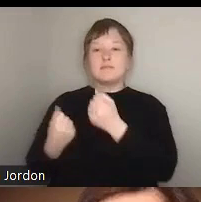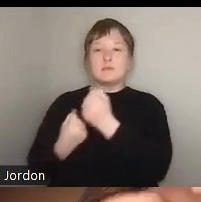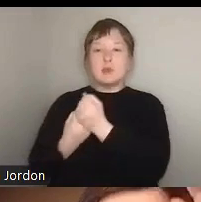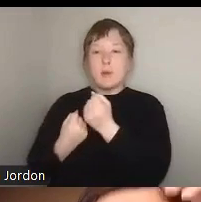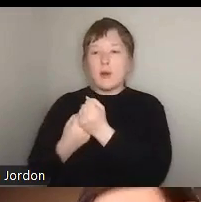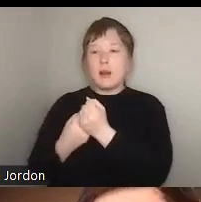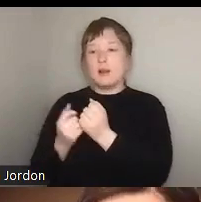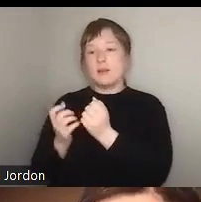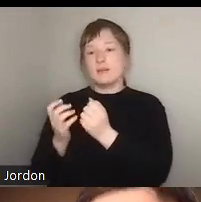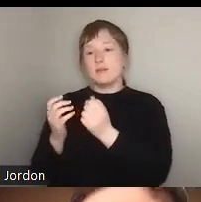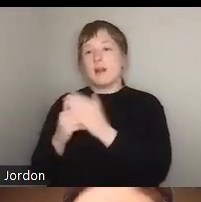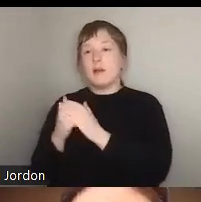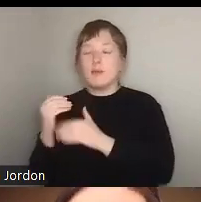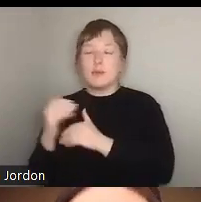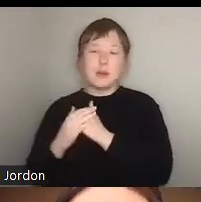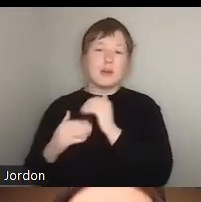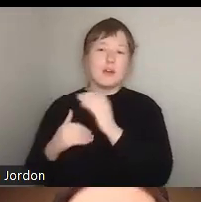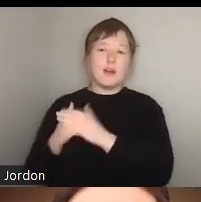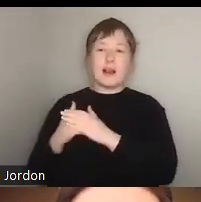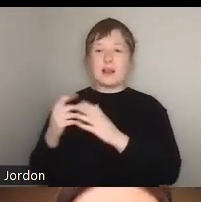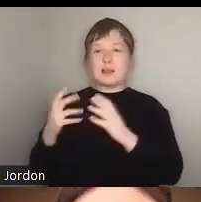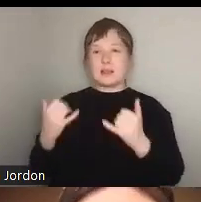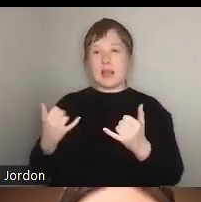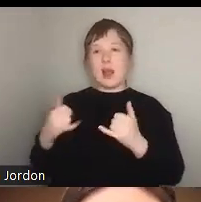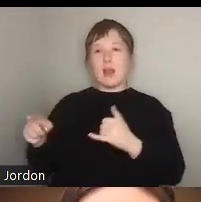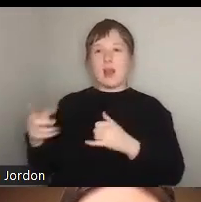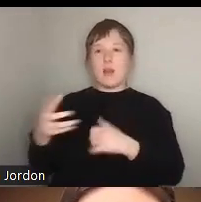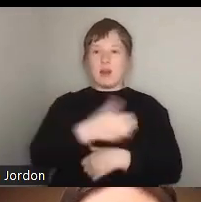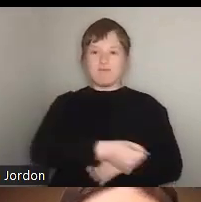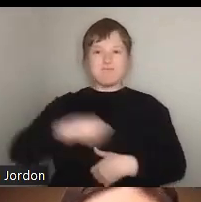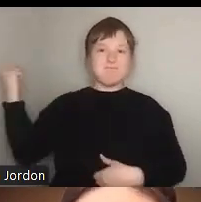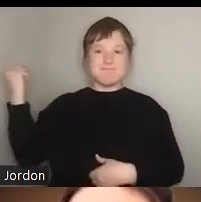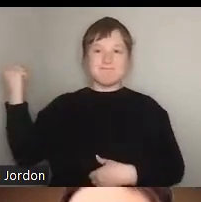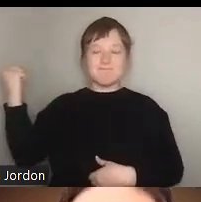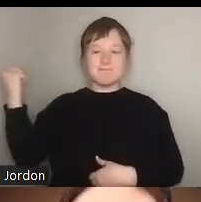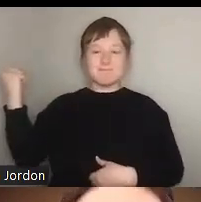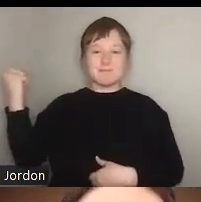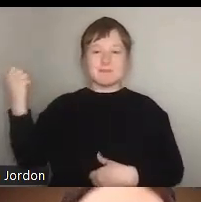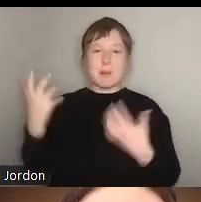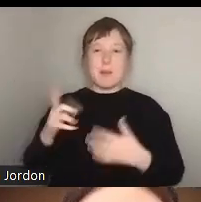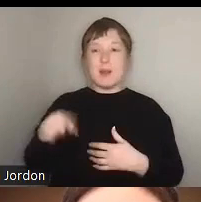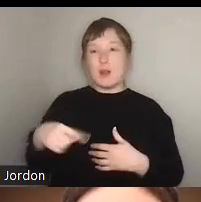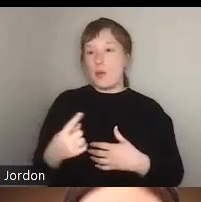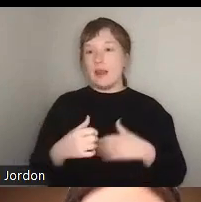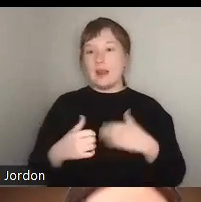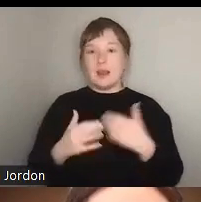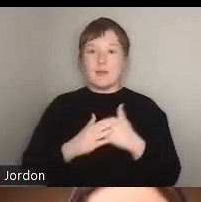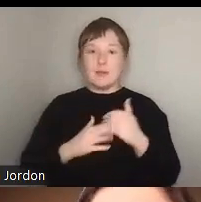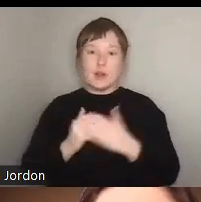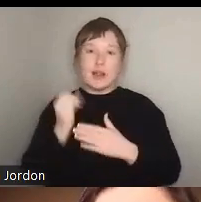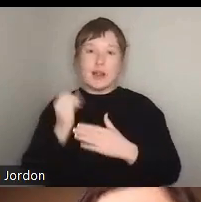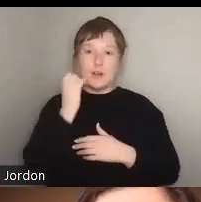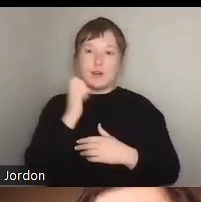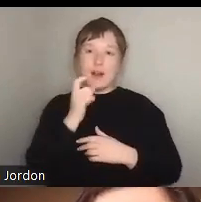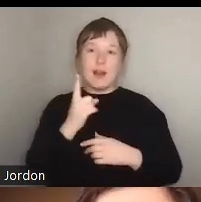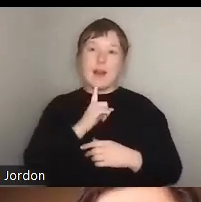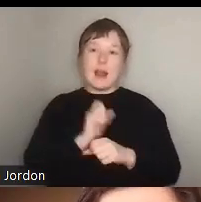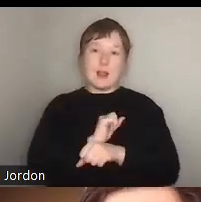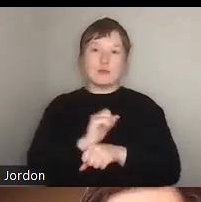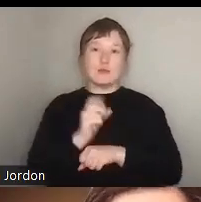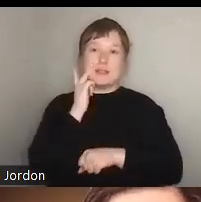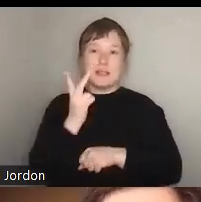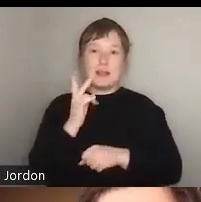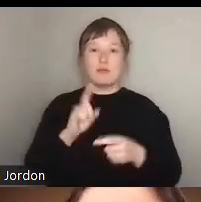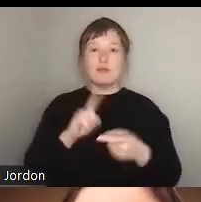abusive situations are happening, and now this person is taking away that comfort that you have. And it might be your only comfort if you aren't actually seeing your friends or your family